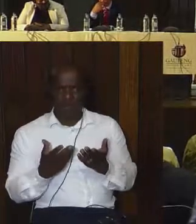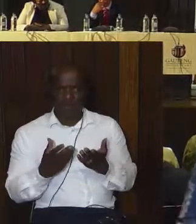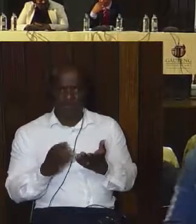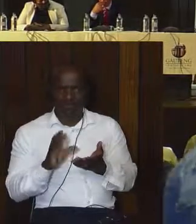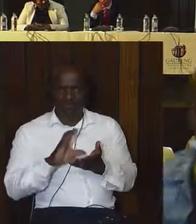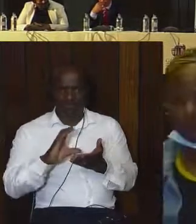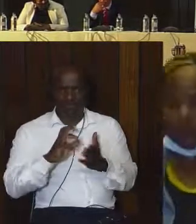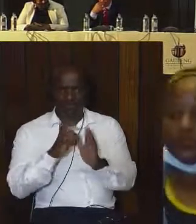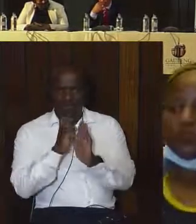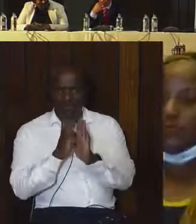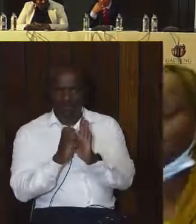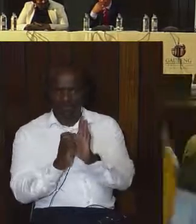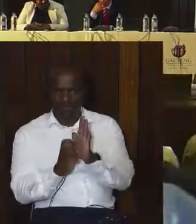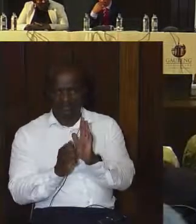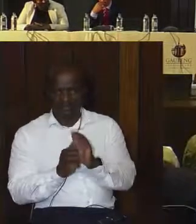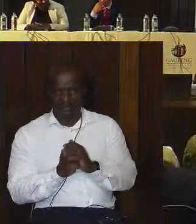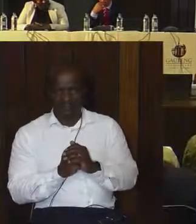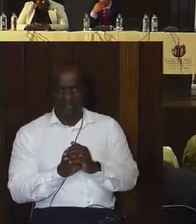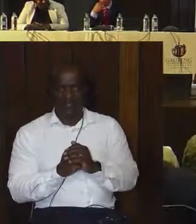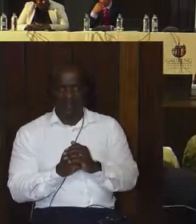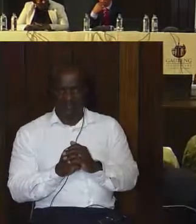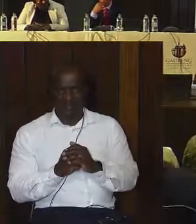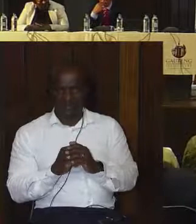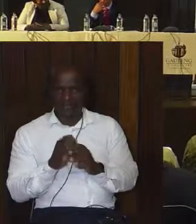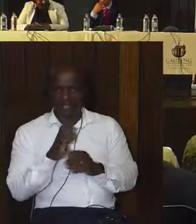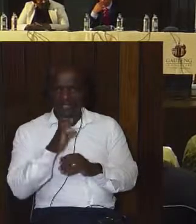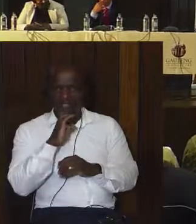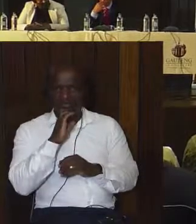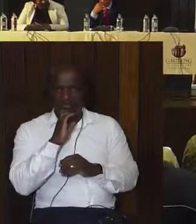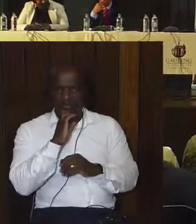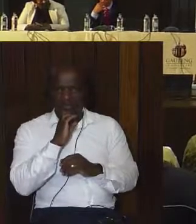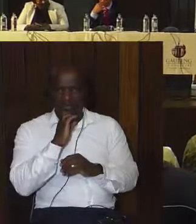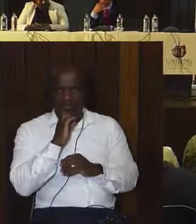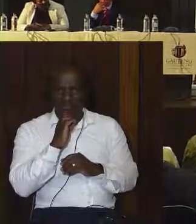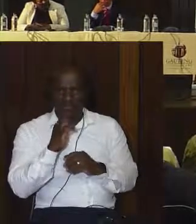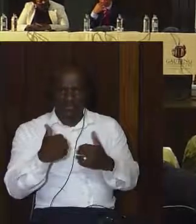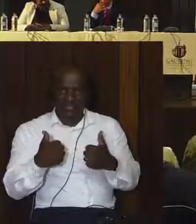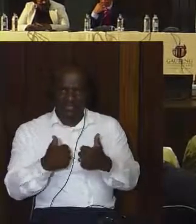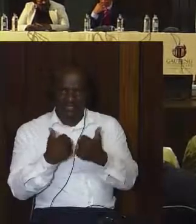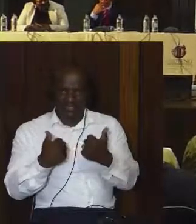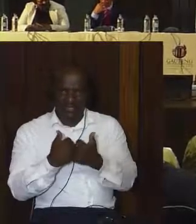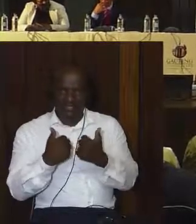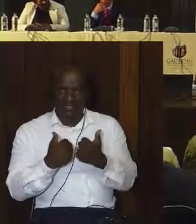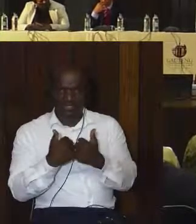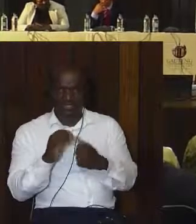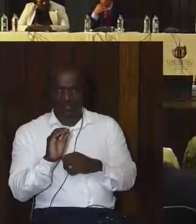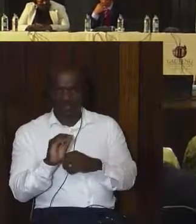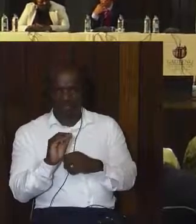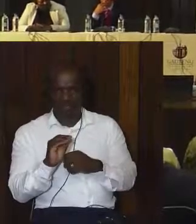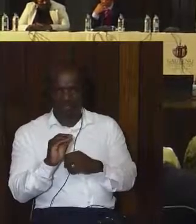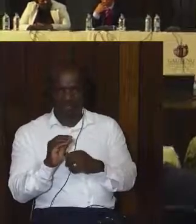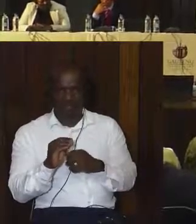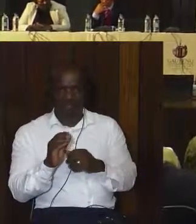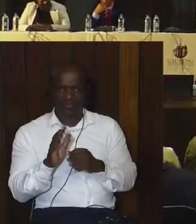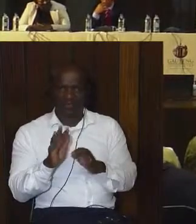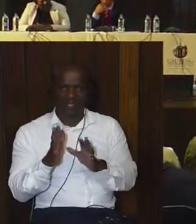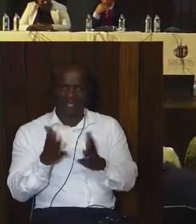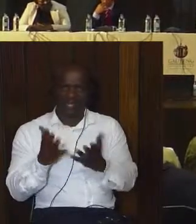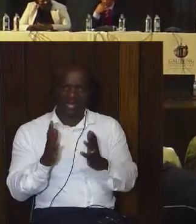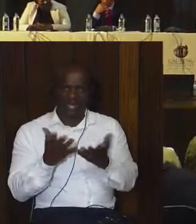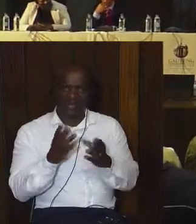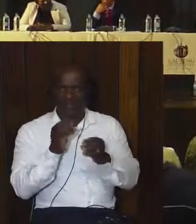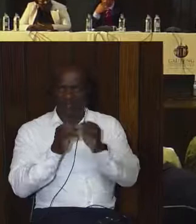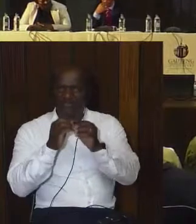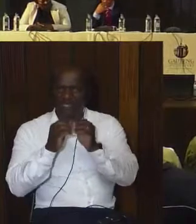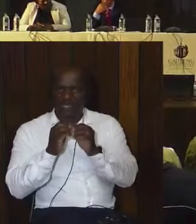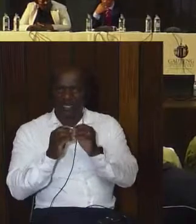sub-item. It means we will have had issues on the patronage guarantee, or how will we have resolved